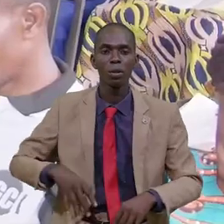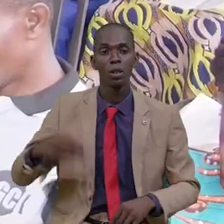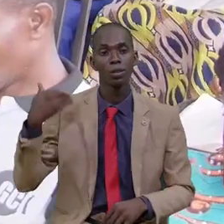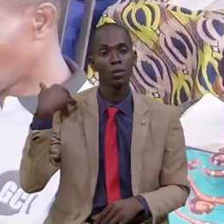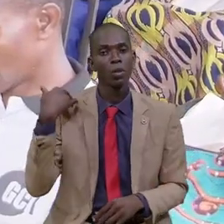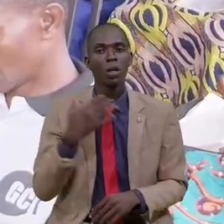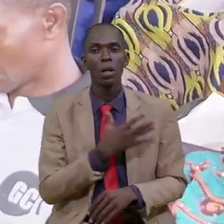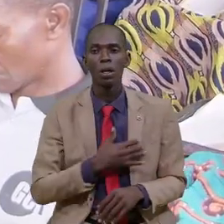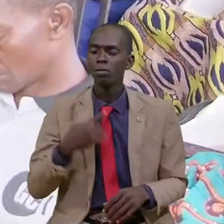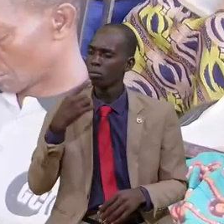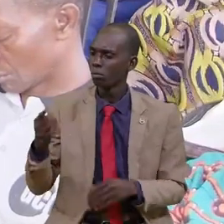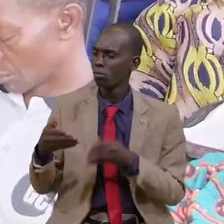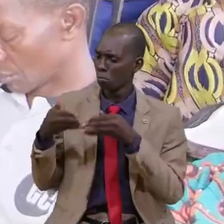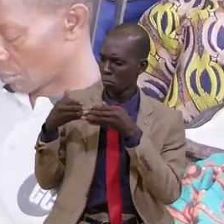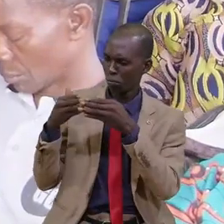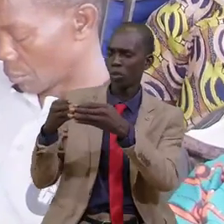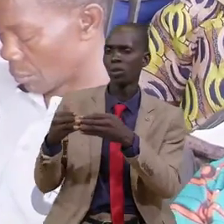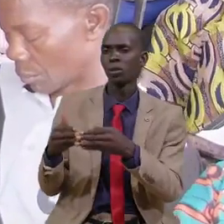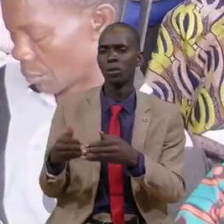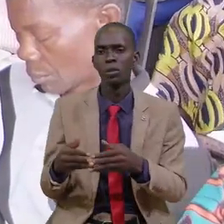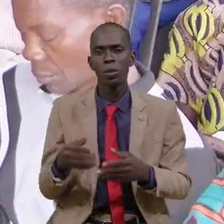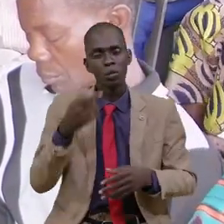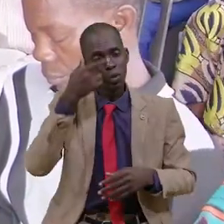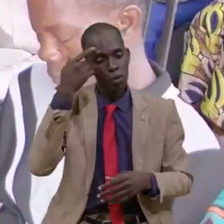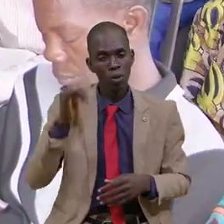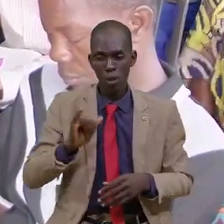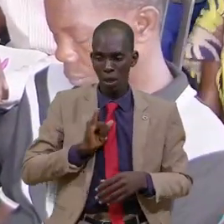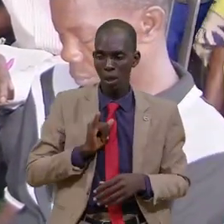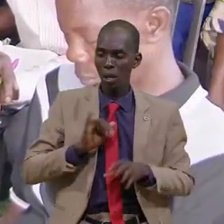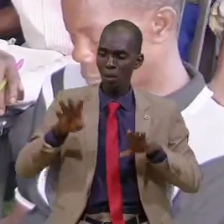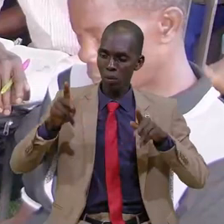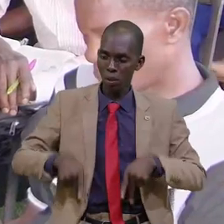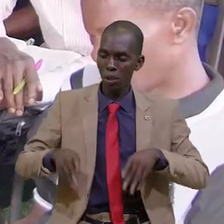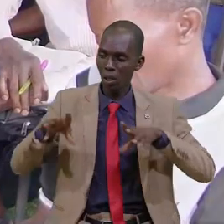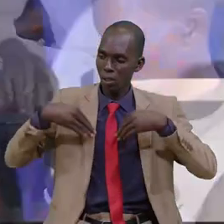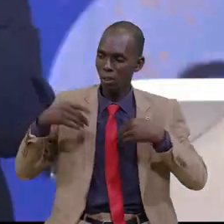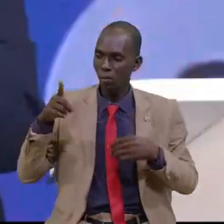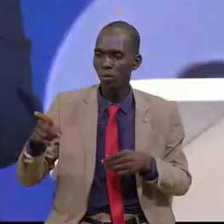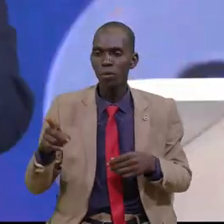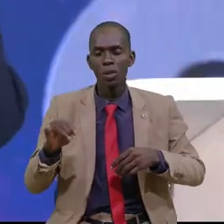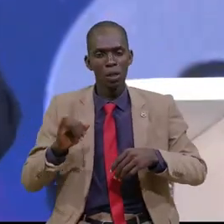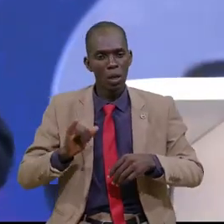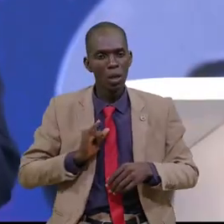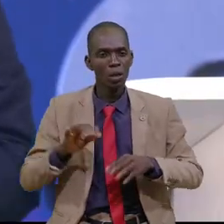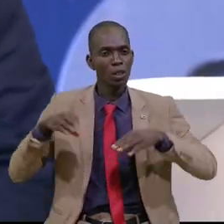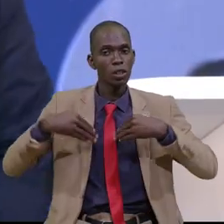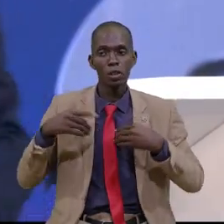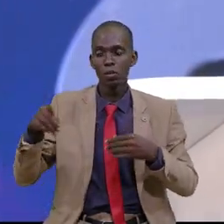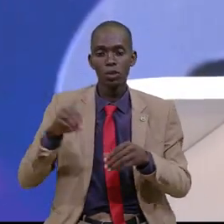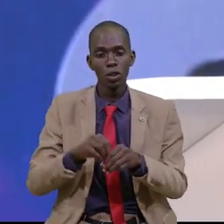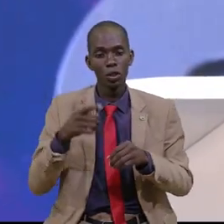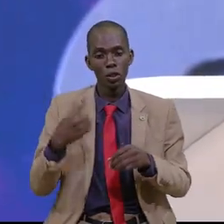lead on, because I accept you. I receive you in a practical way. You are